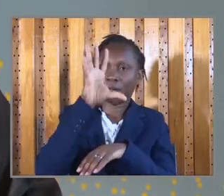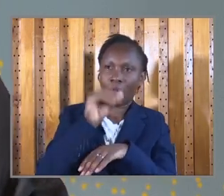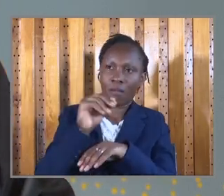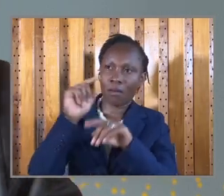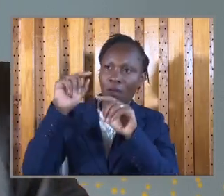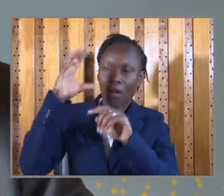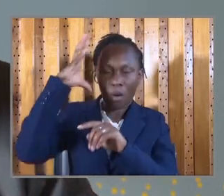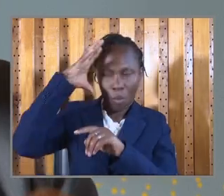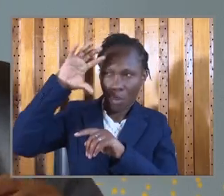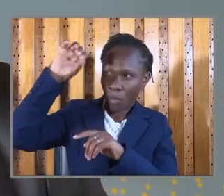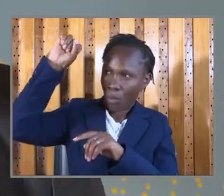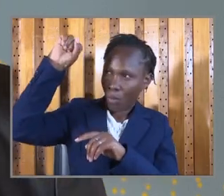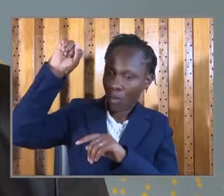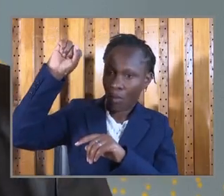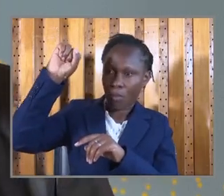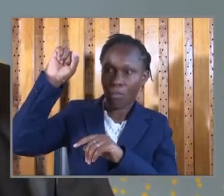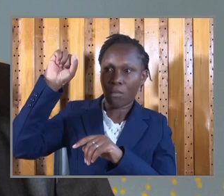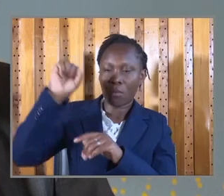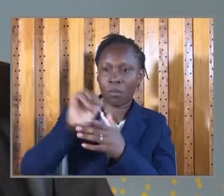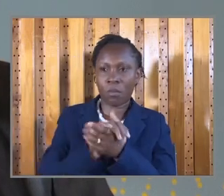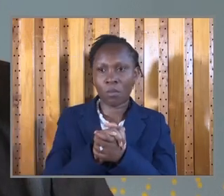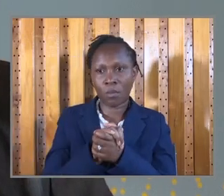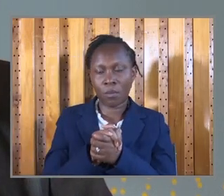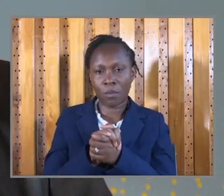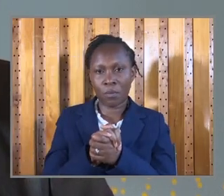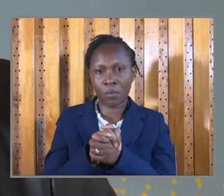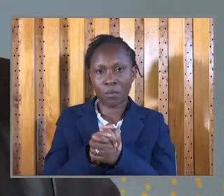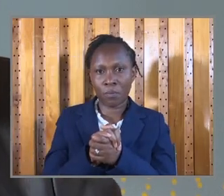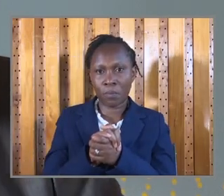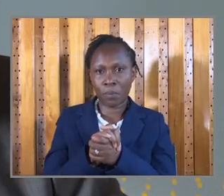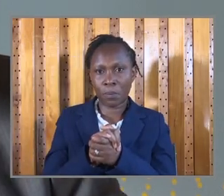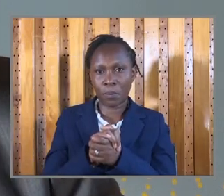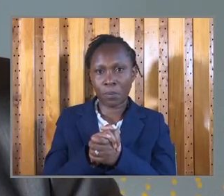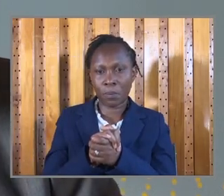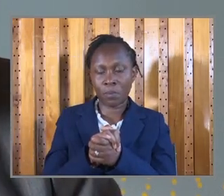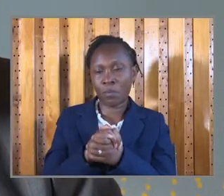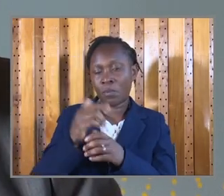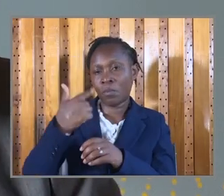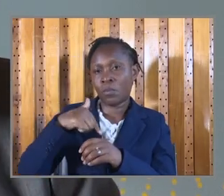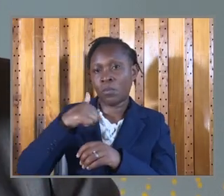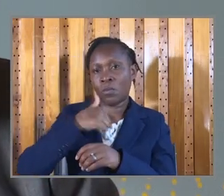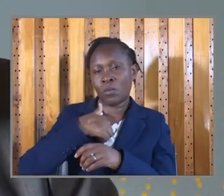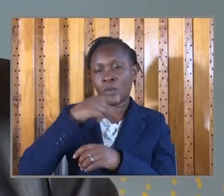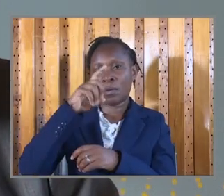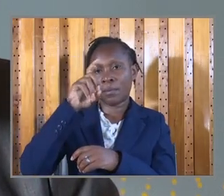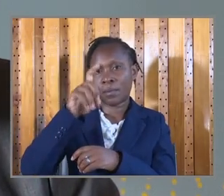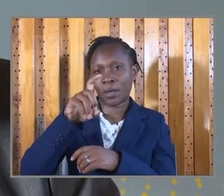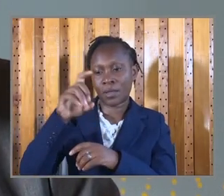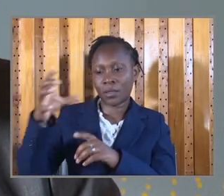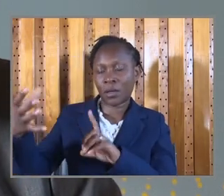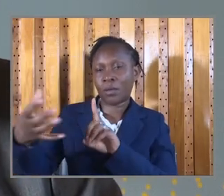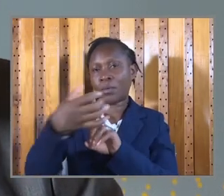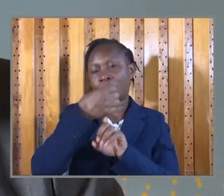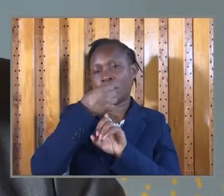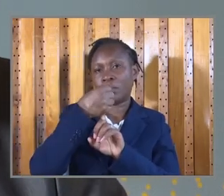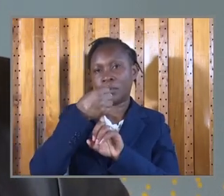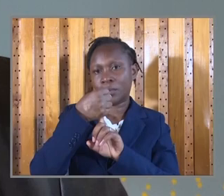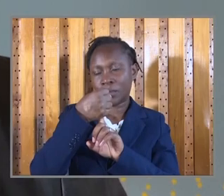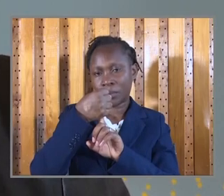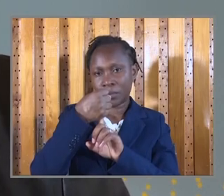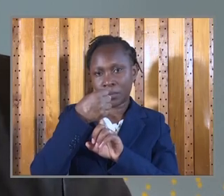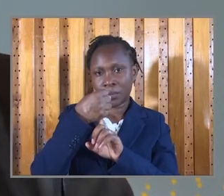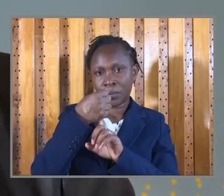ahead without a concerted effort to adopt. We must adopt. We have no other option.